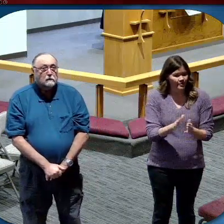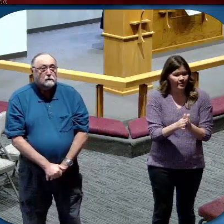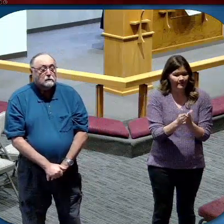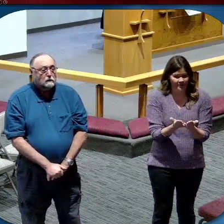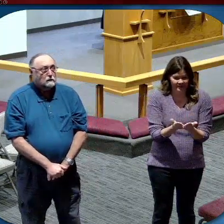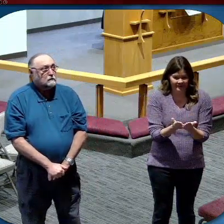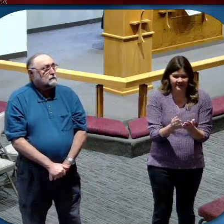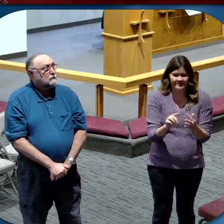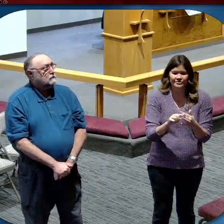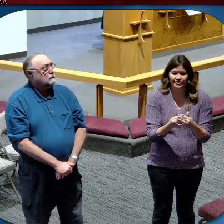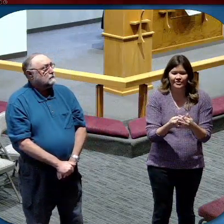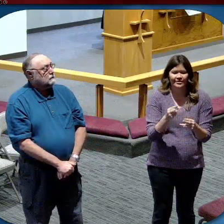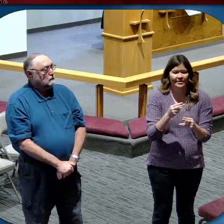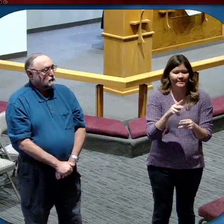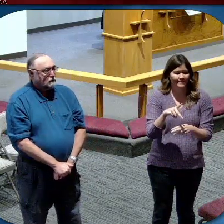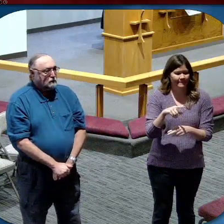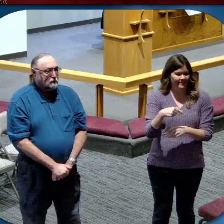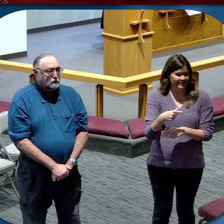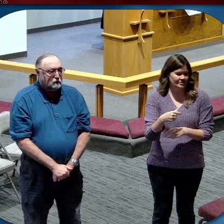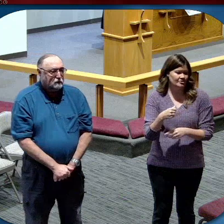page 177.